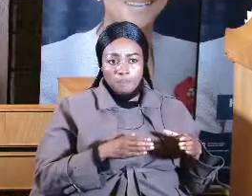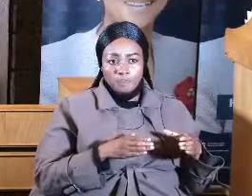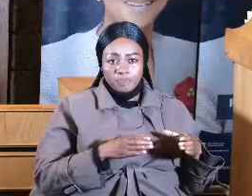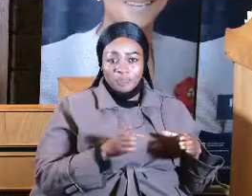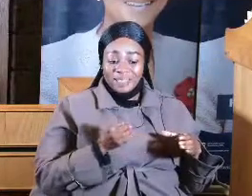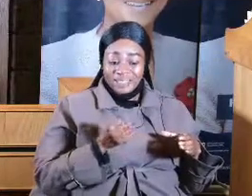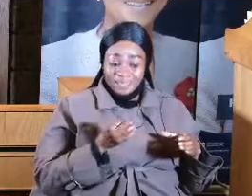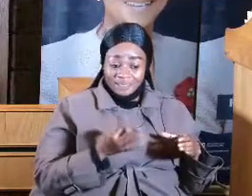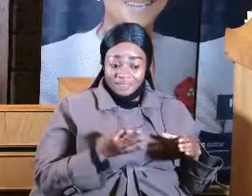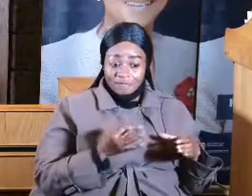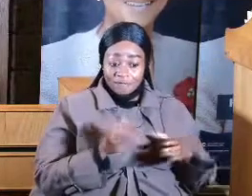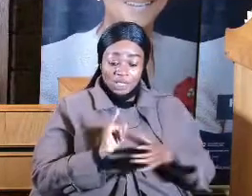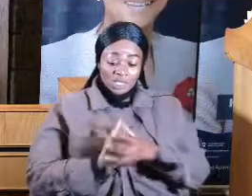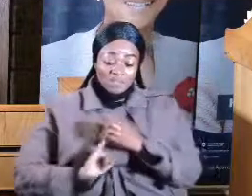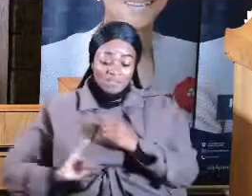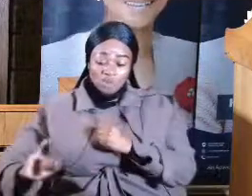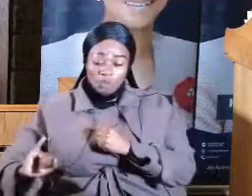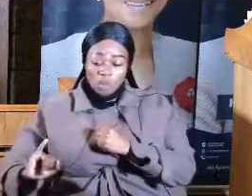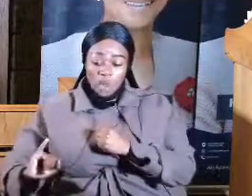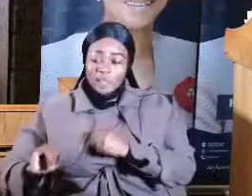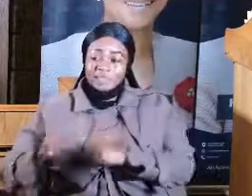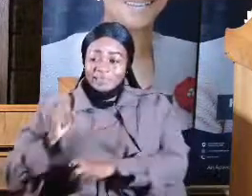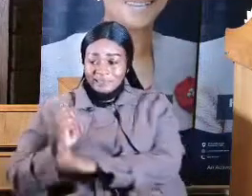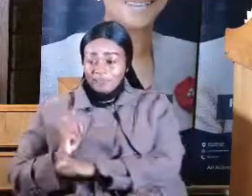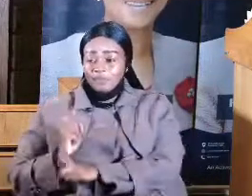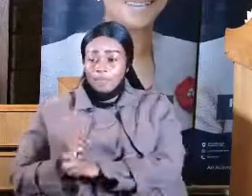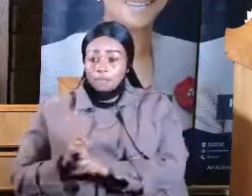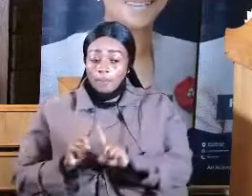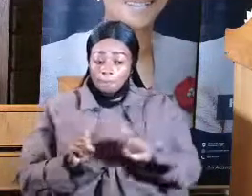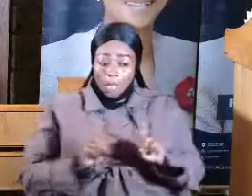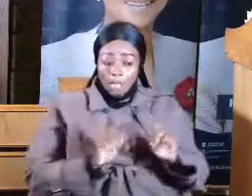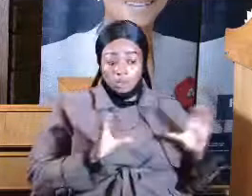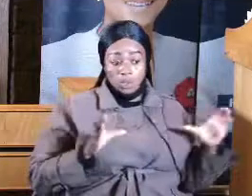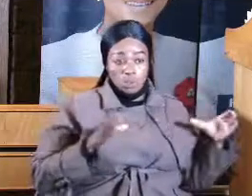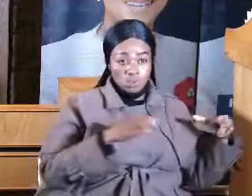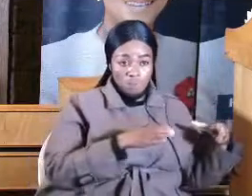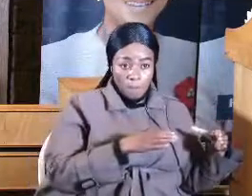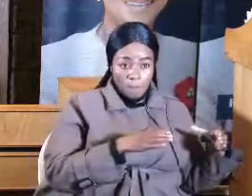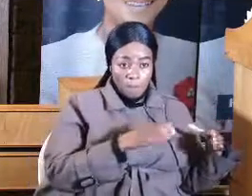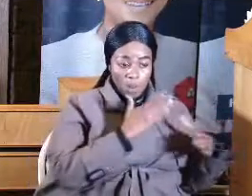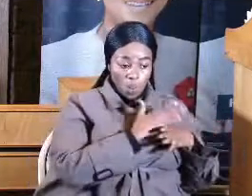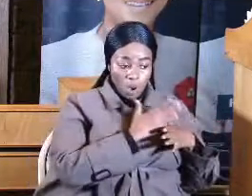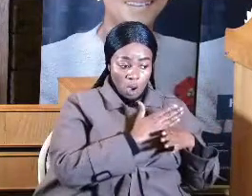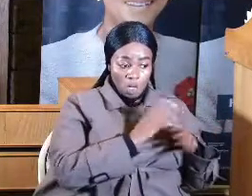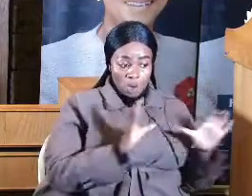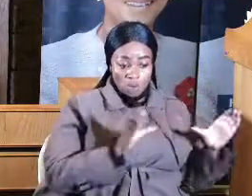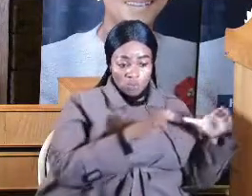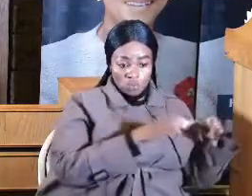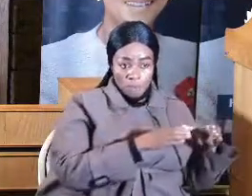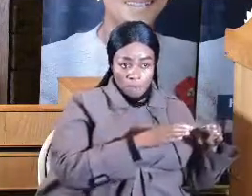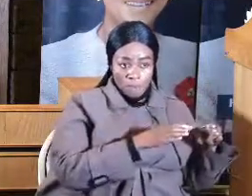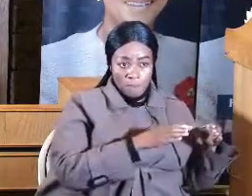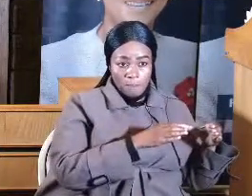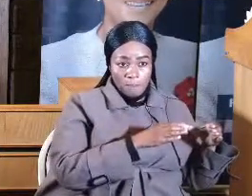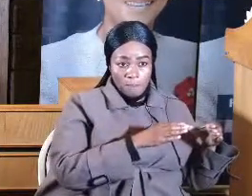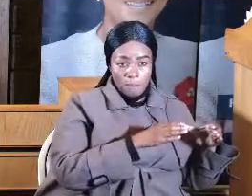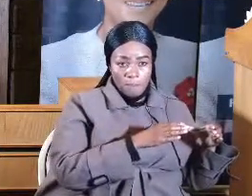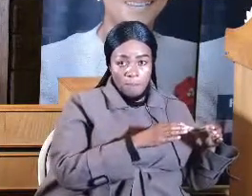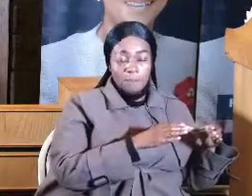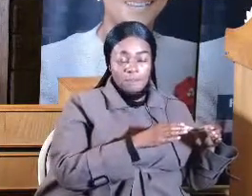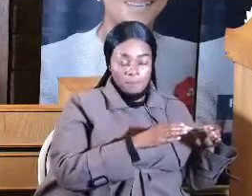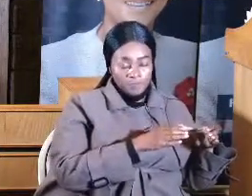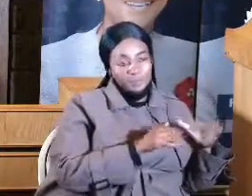an individual, it becomes some difficult somewhere. But when we work as a group, as a collective, it makes